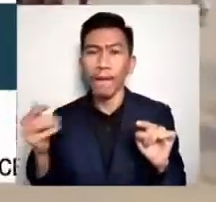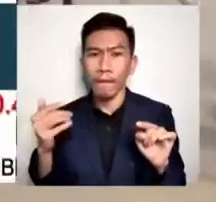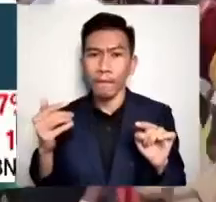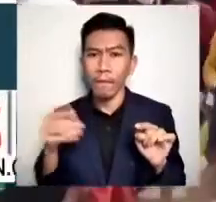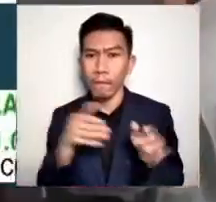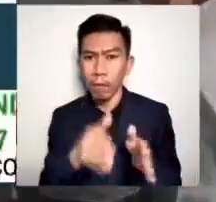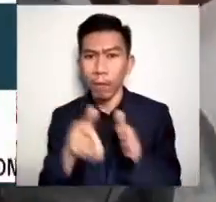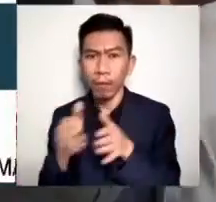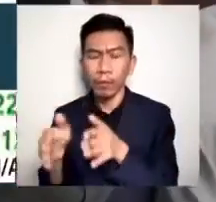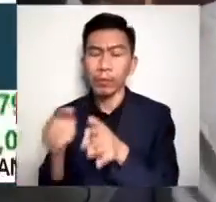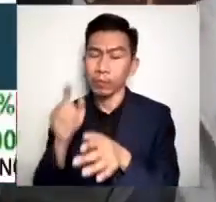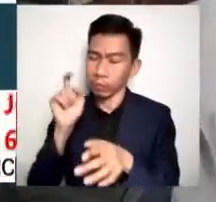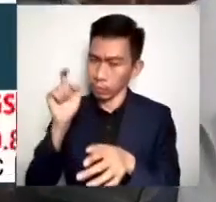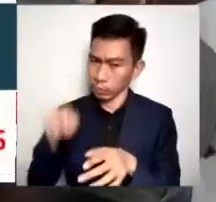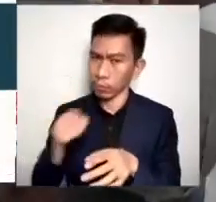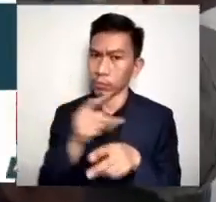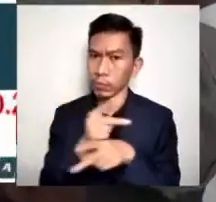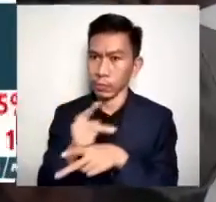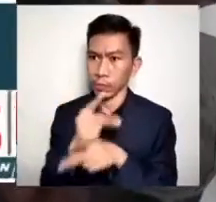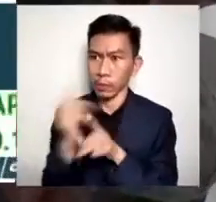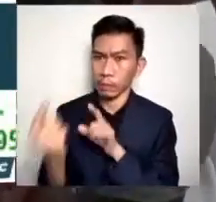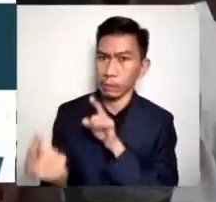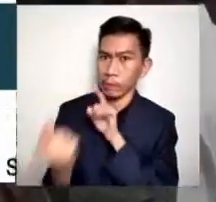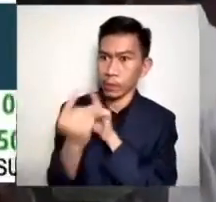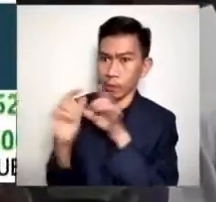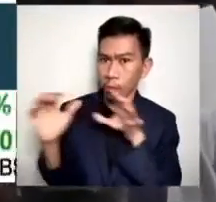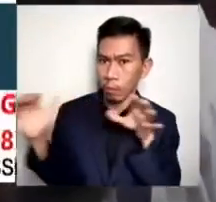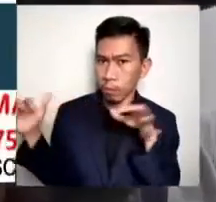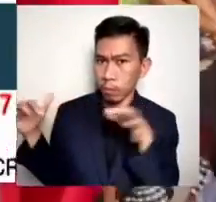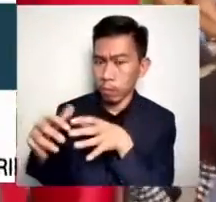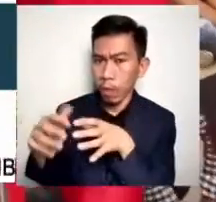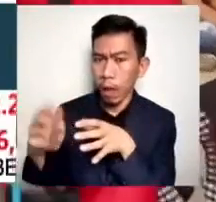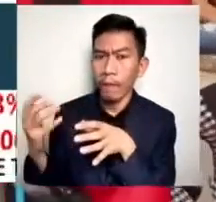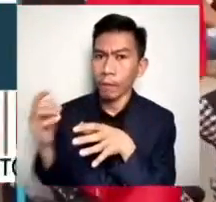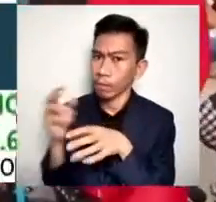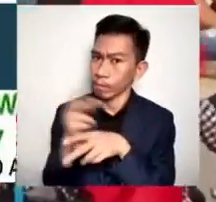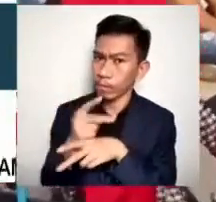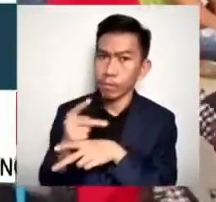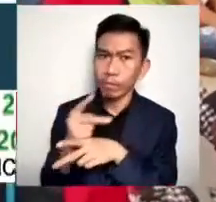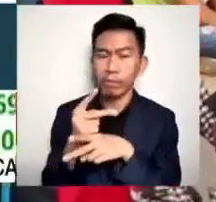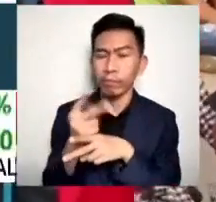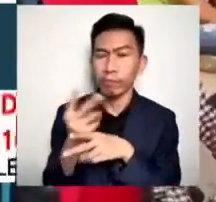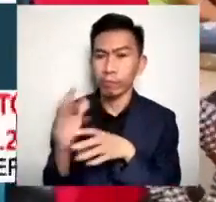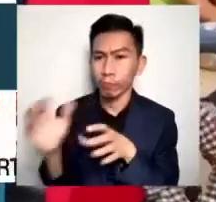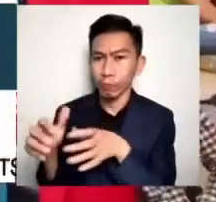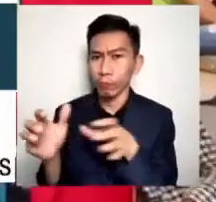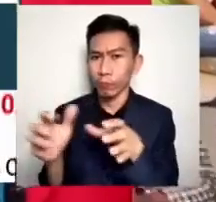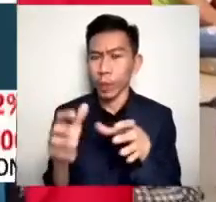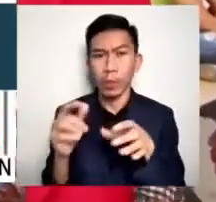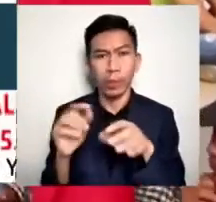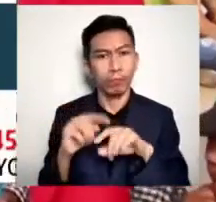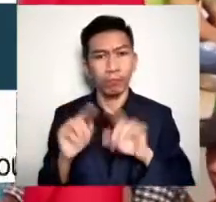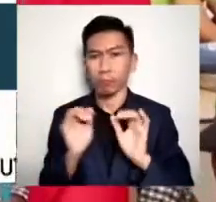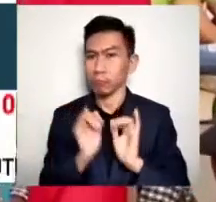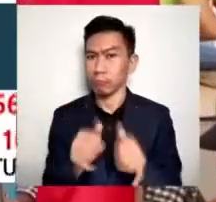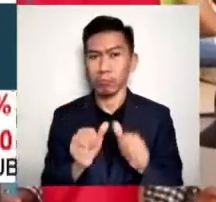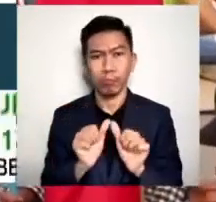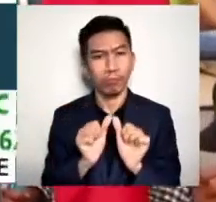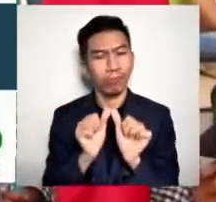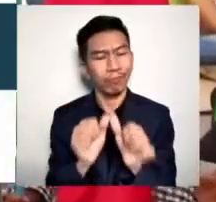be careful meeting up with other people, other organizers. But yet we continue to still do so. We rely a lot